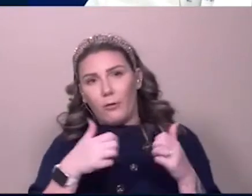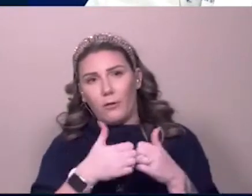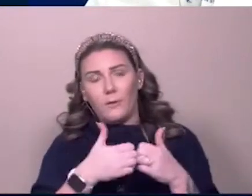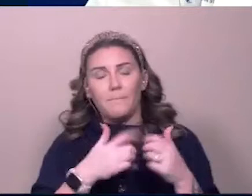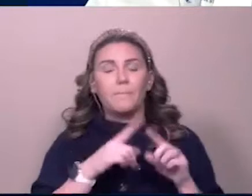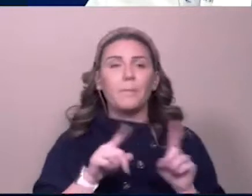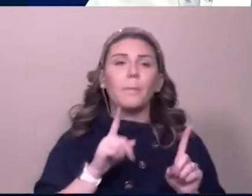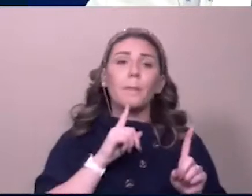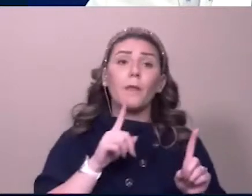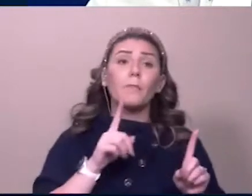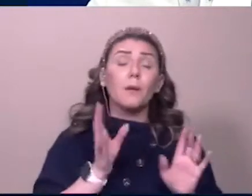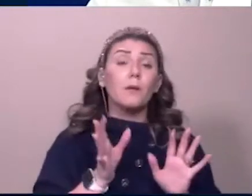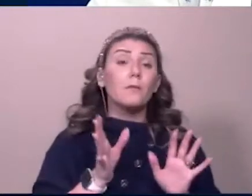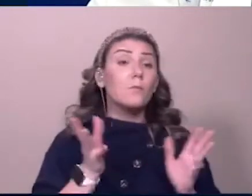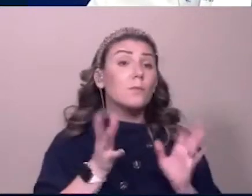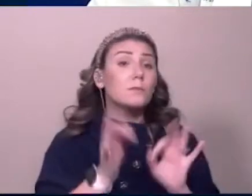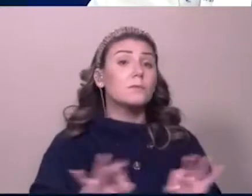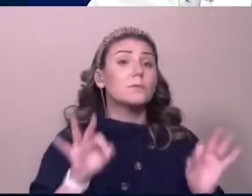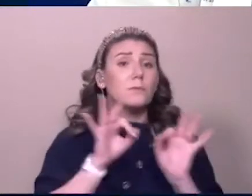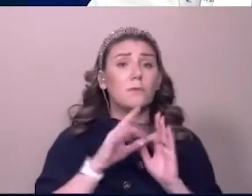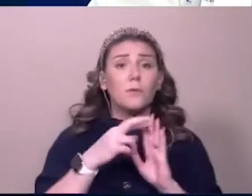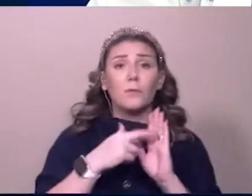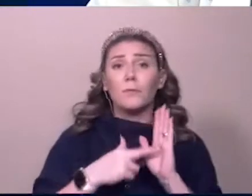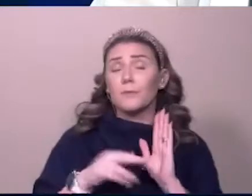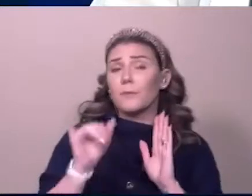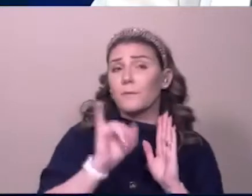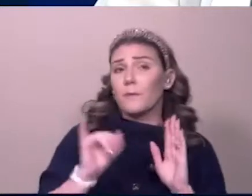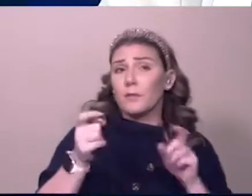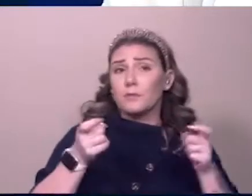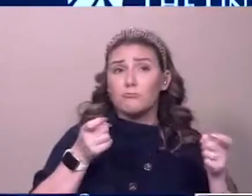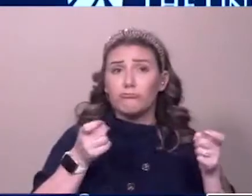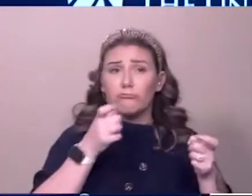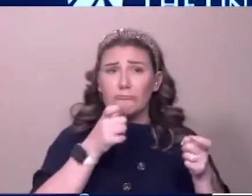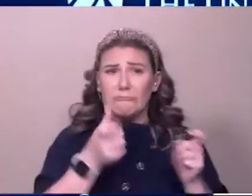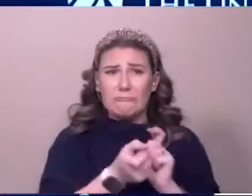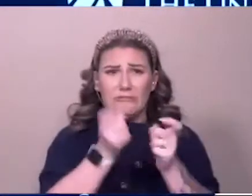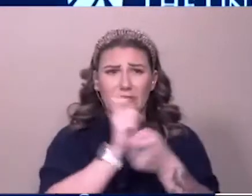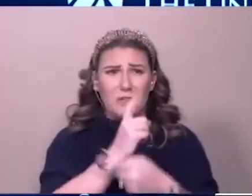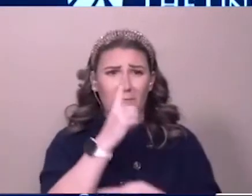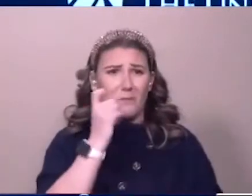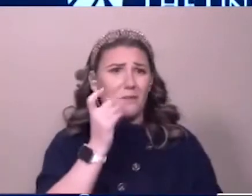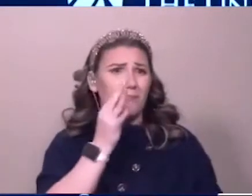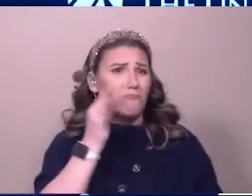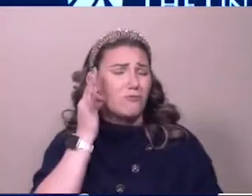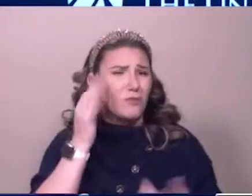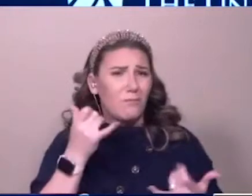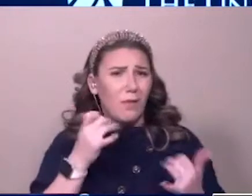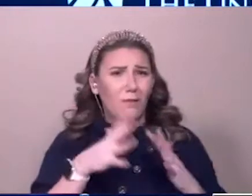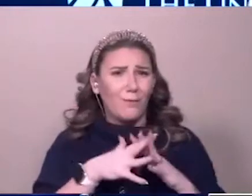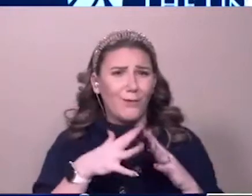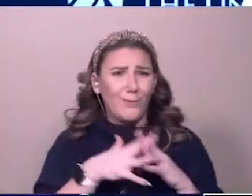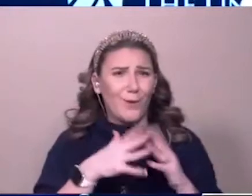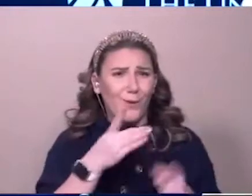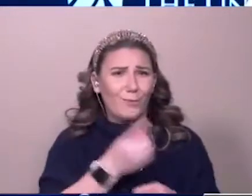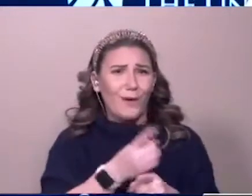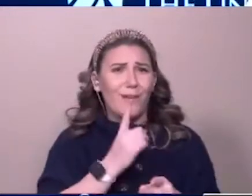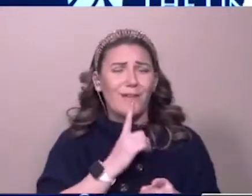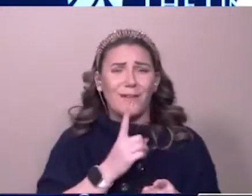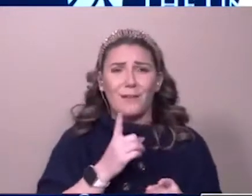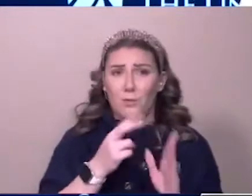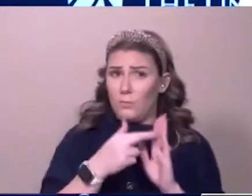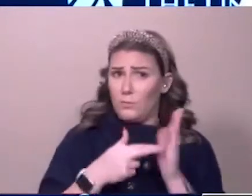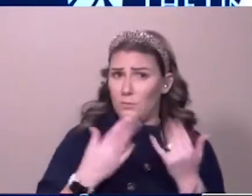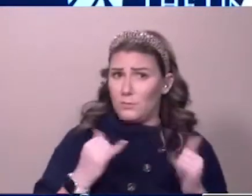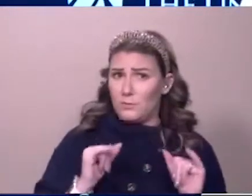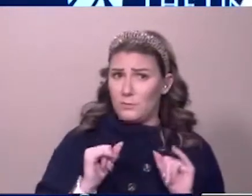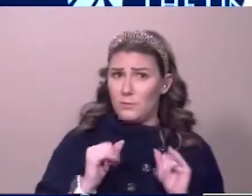think the key is that the rules of infection control don't change because the Kansas City Chiefs played football, right? The rules are still the rules.